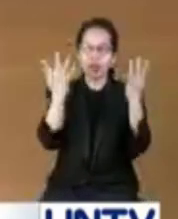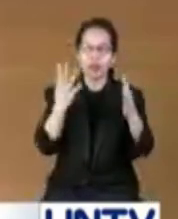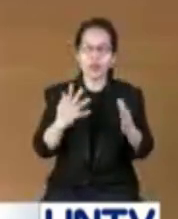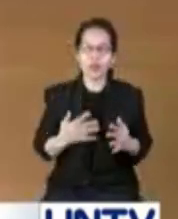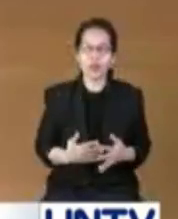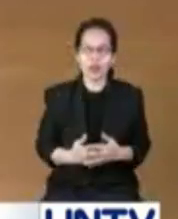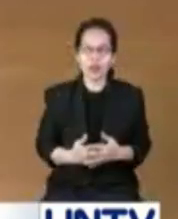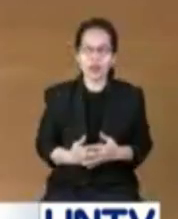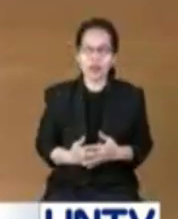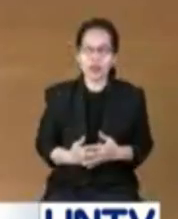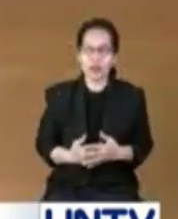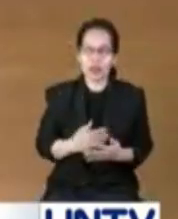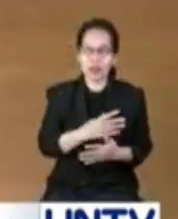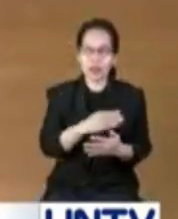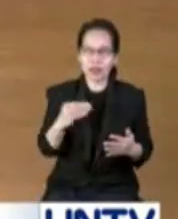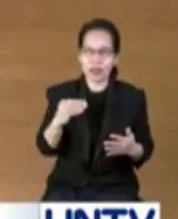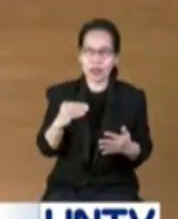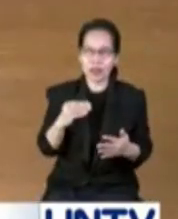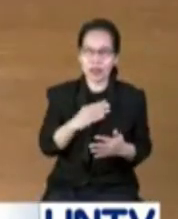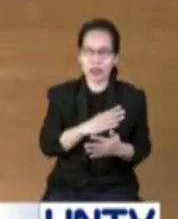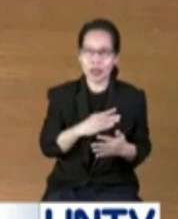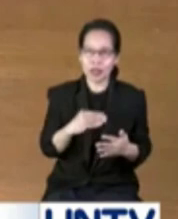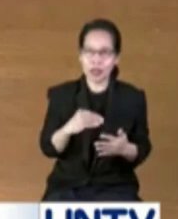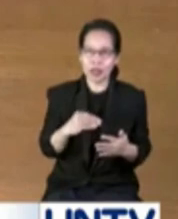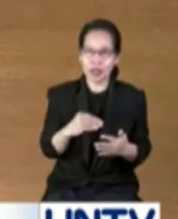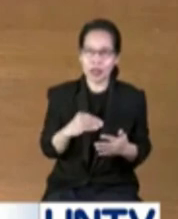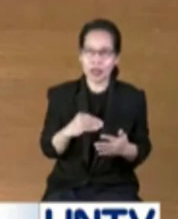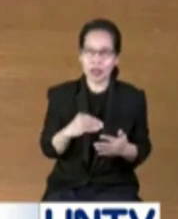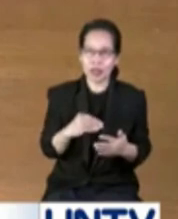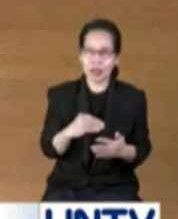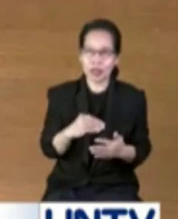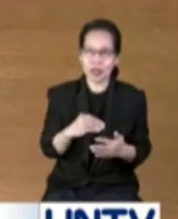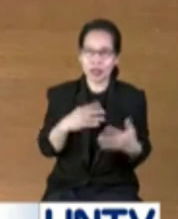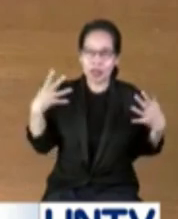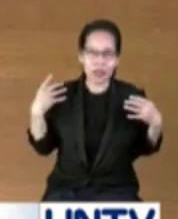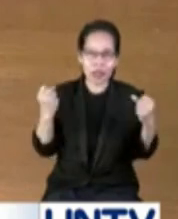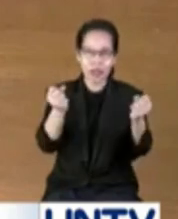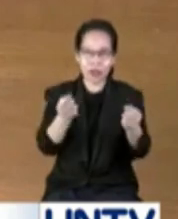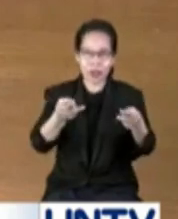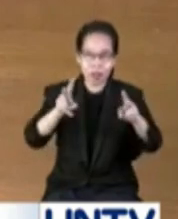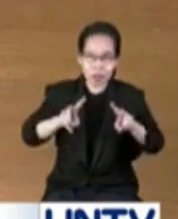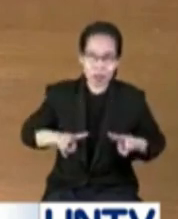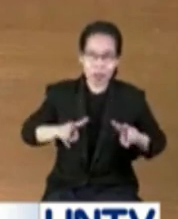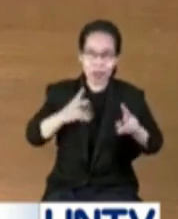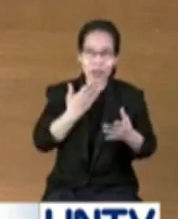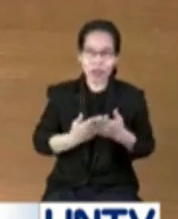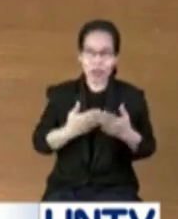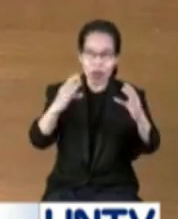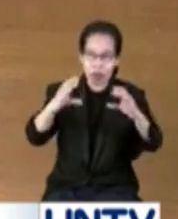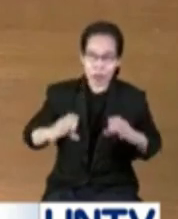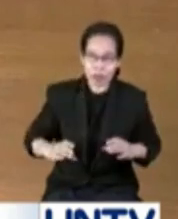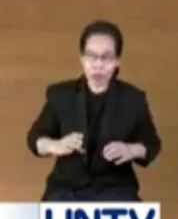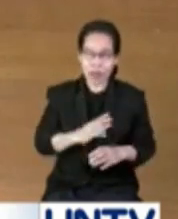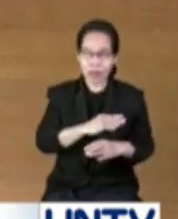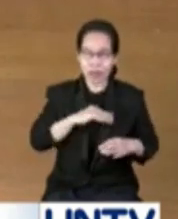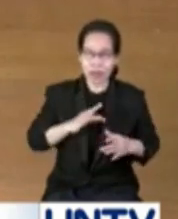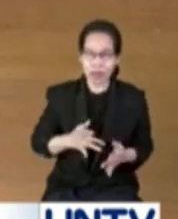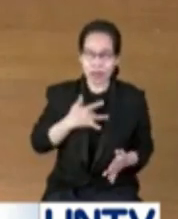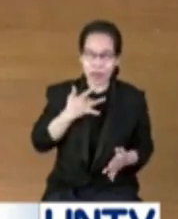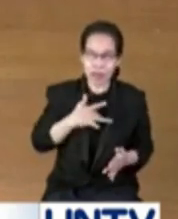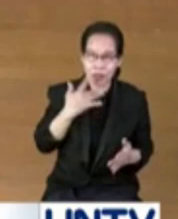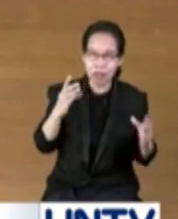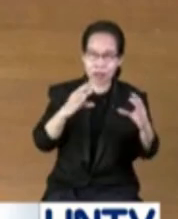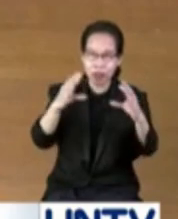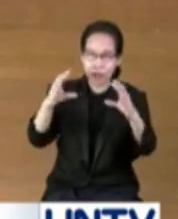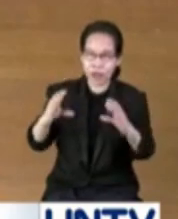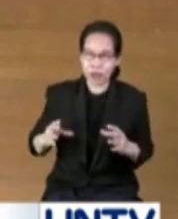Literacy and numeracy skills need to be strengthened. The virtue of good citizenship and sense of community are also now